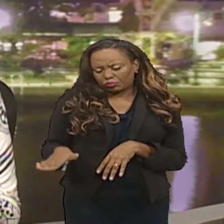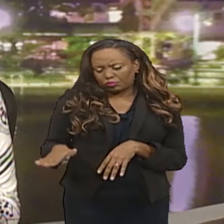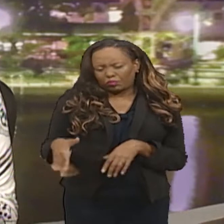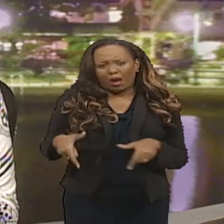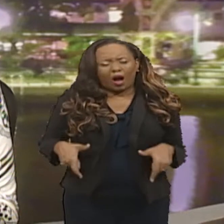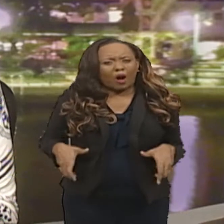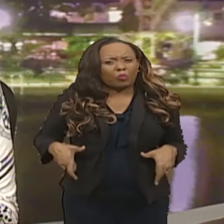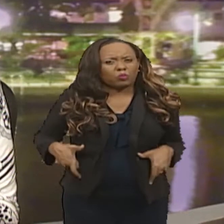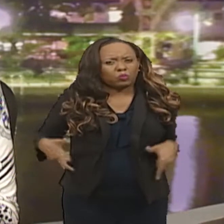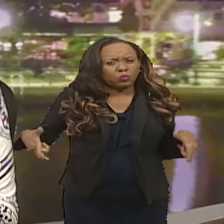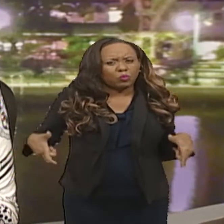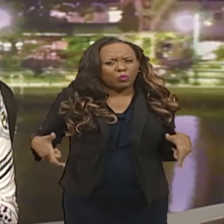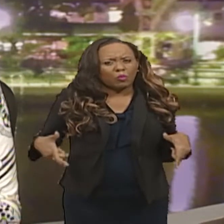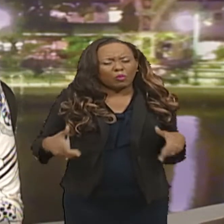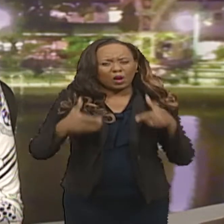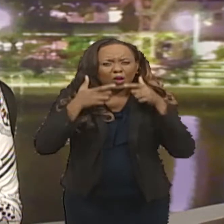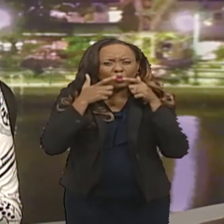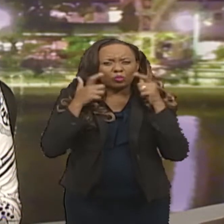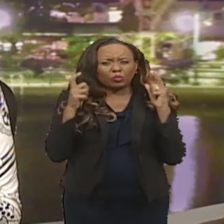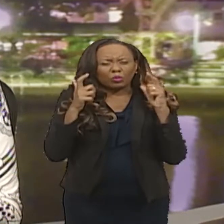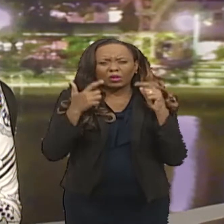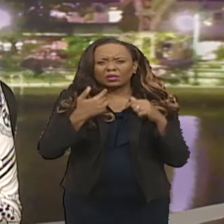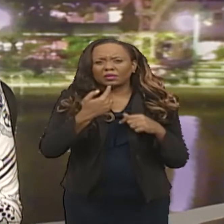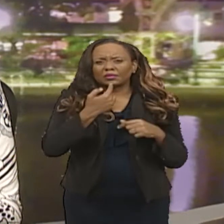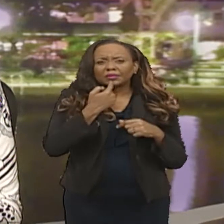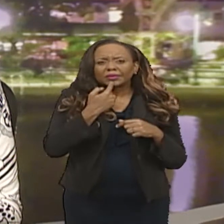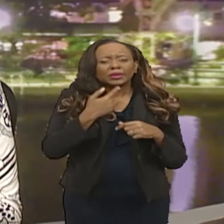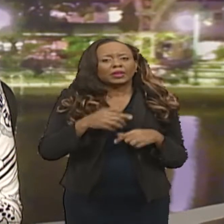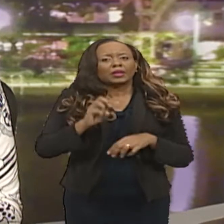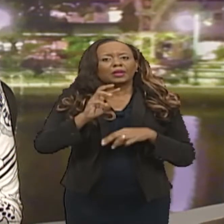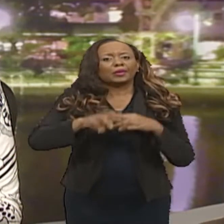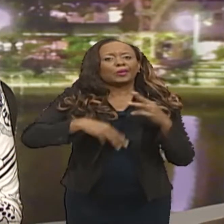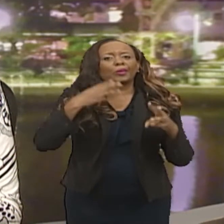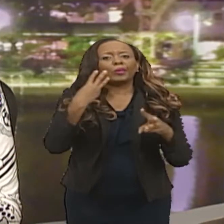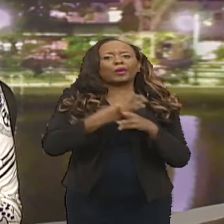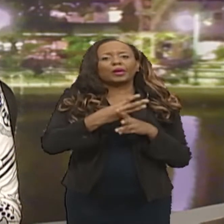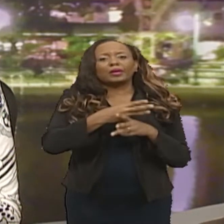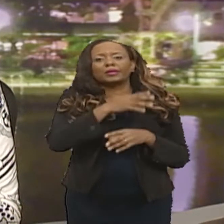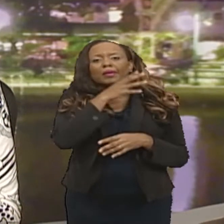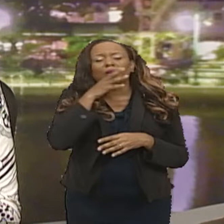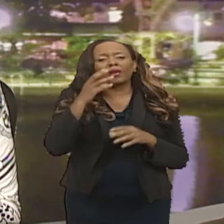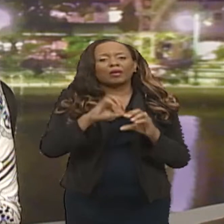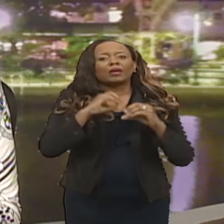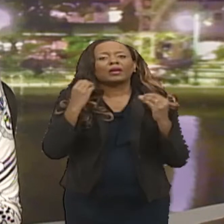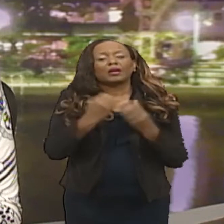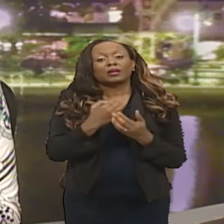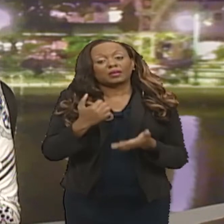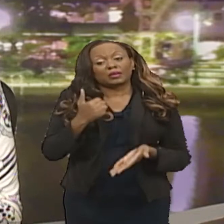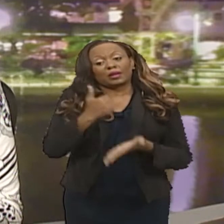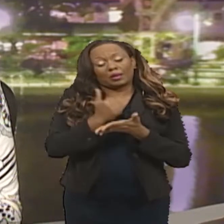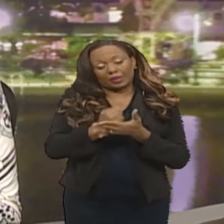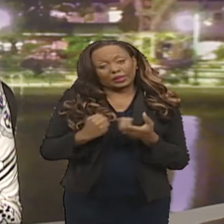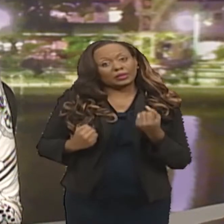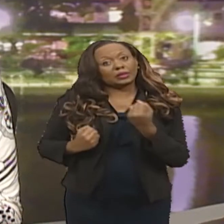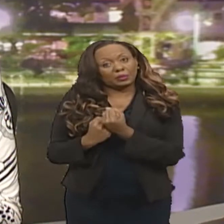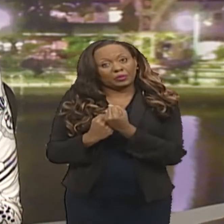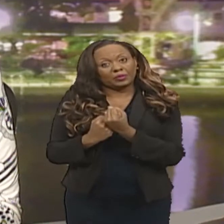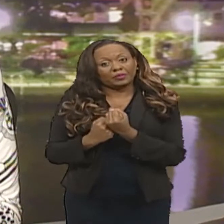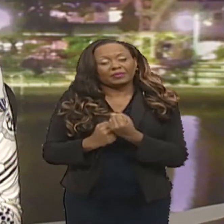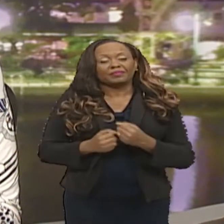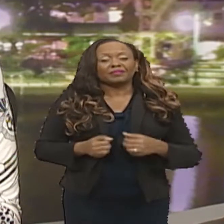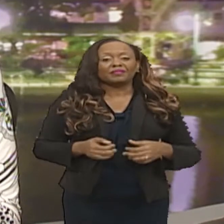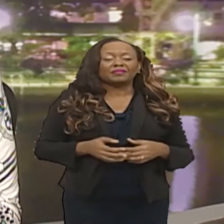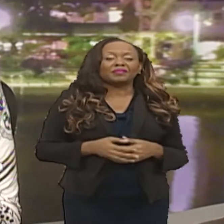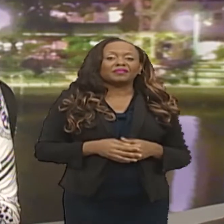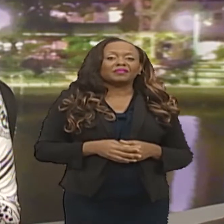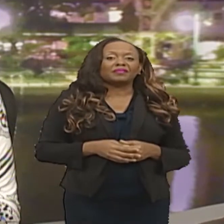Barbados, especially among children, and is getting help from the world's premier food and agriculture organization. Sharika Griffith